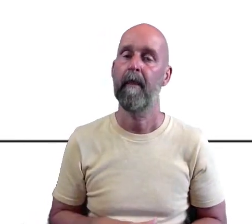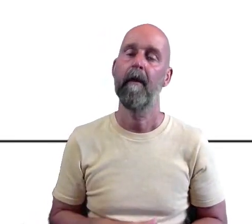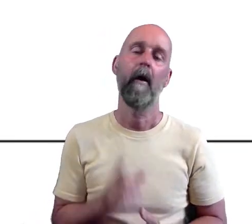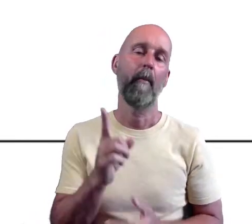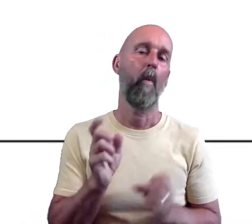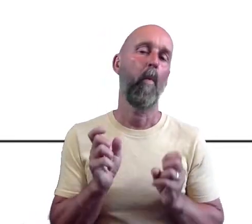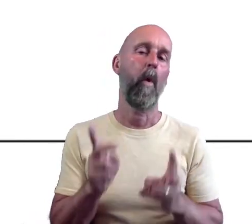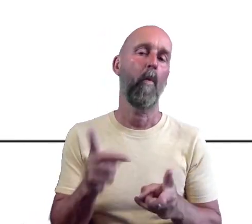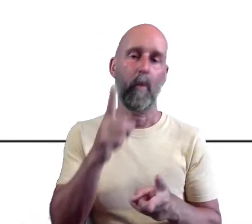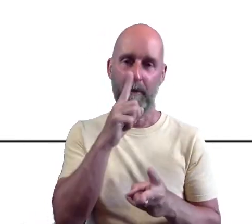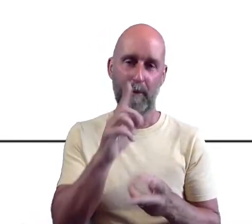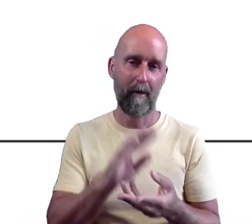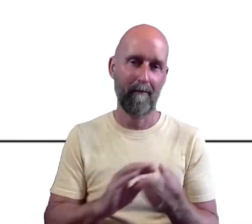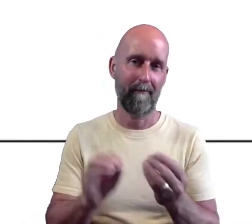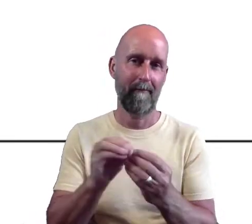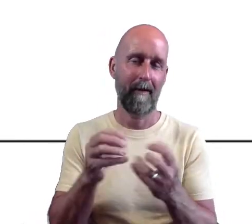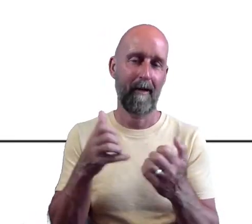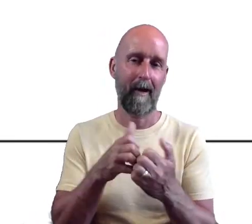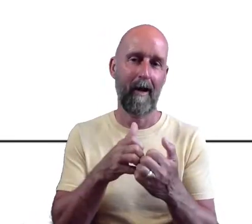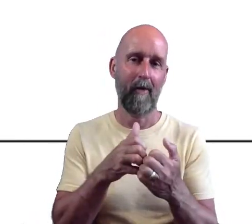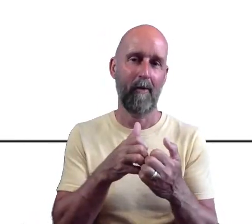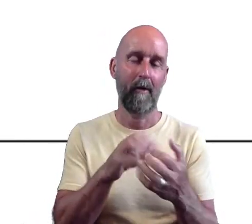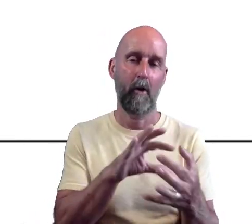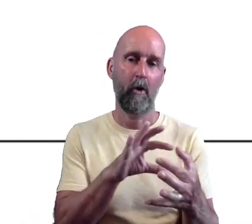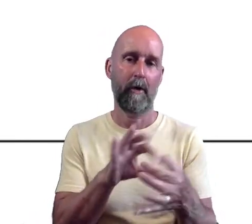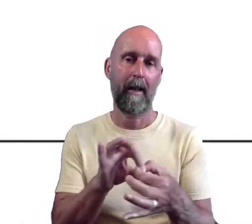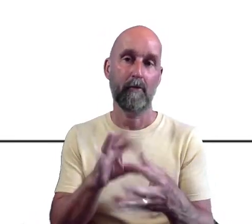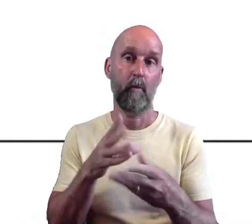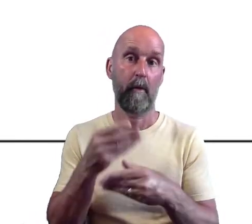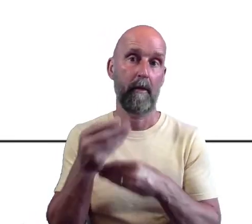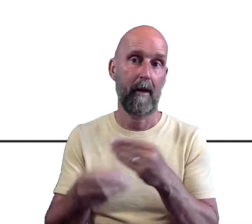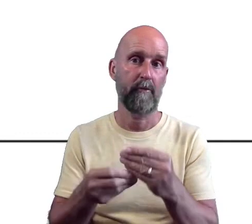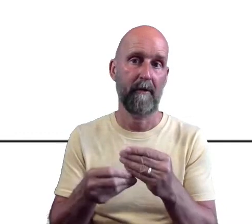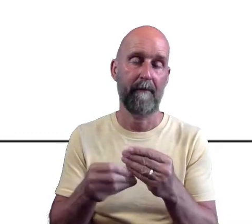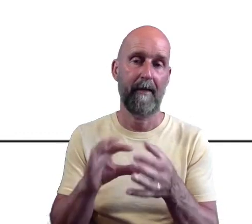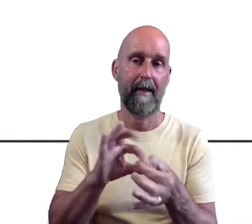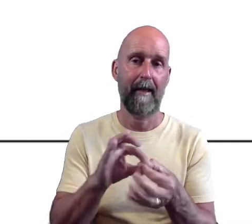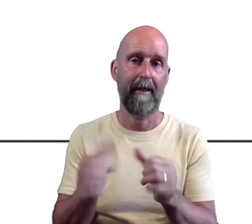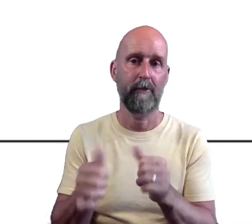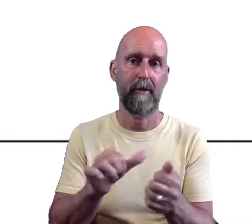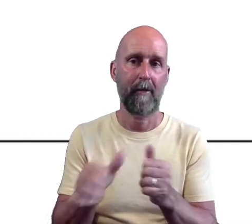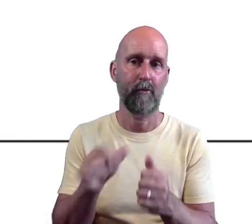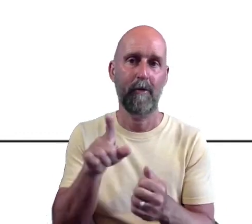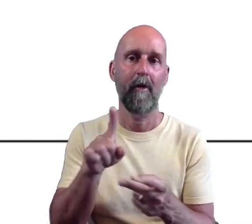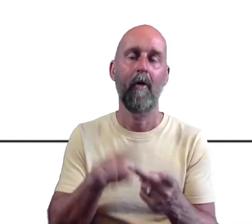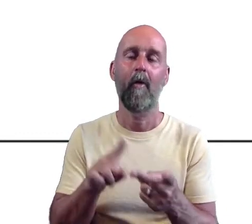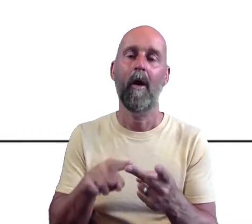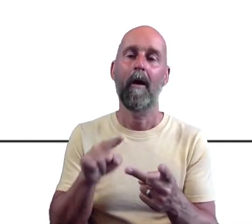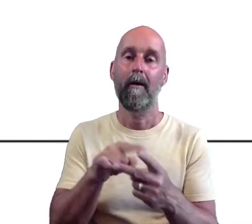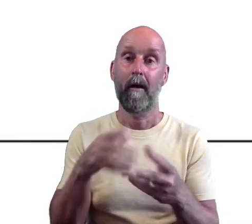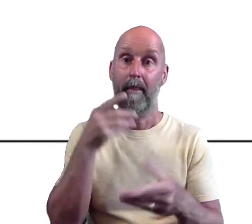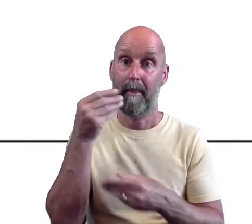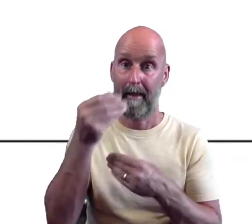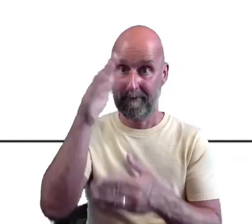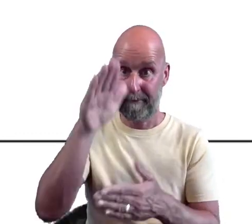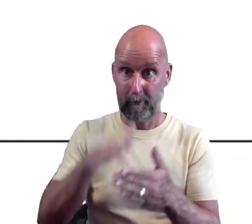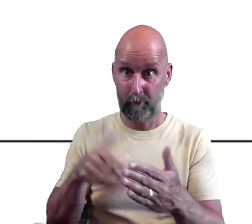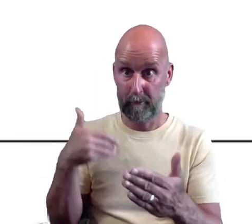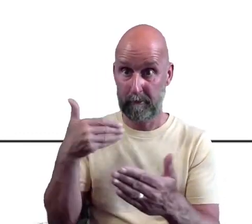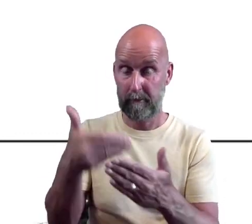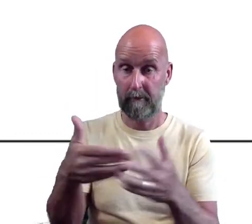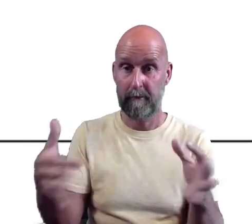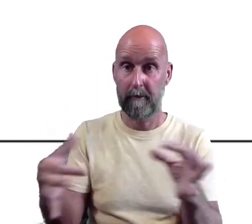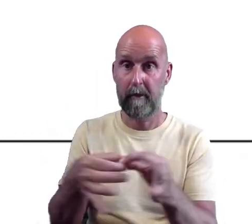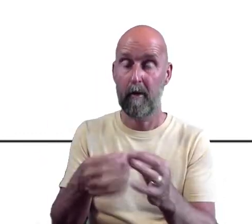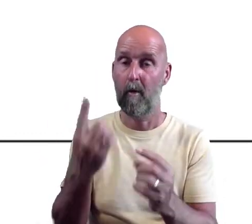sense of connection and interconnection with narrative is to create a frame story around the experience, not just a single narrative